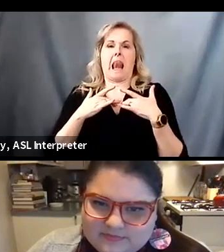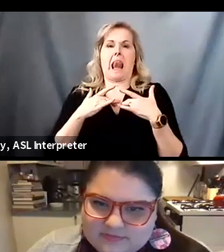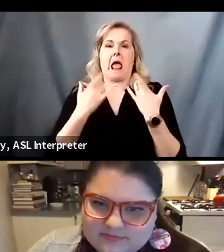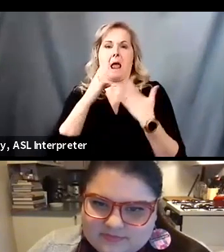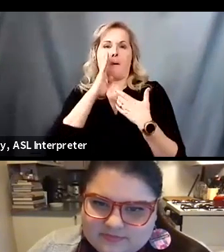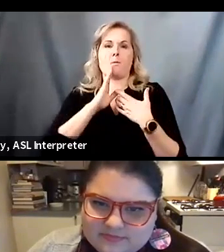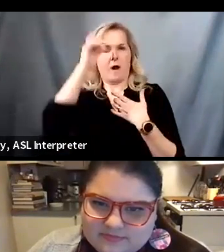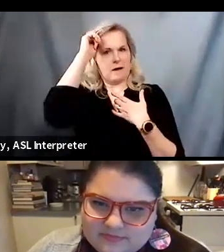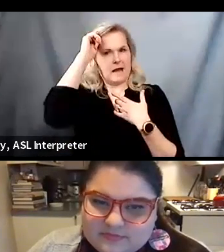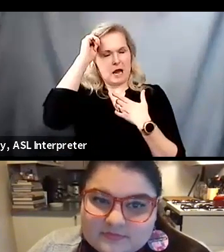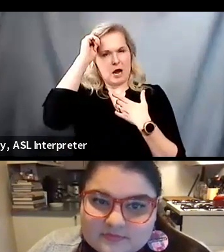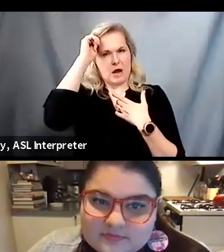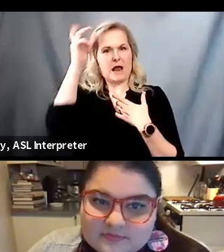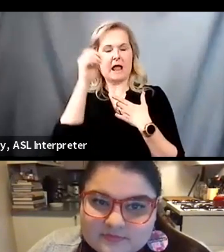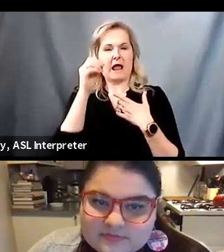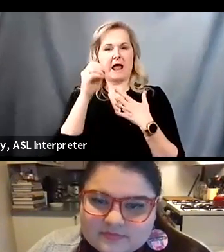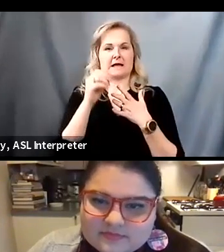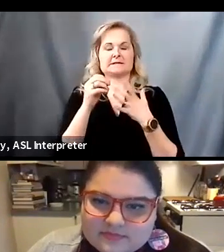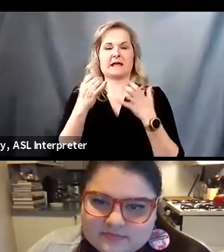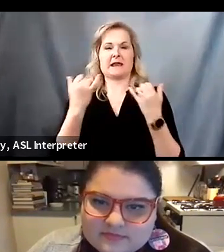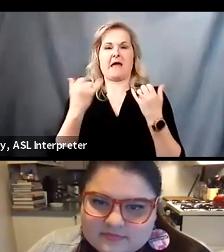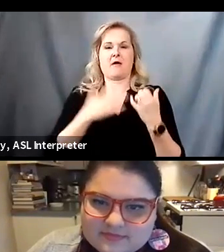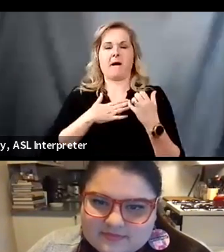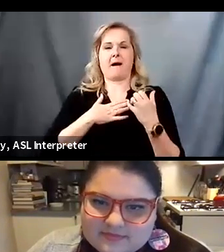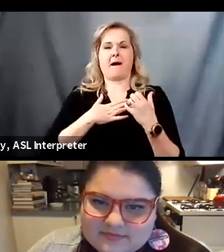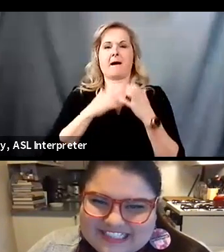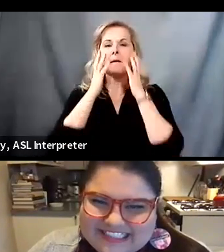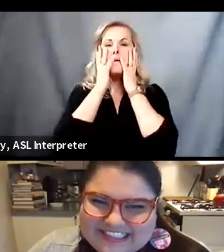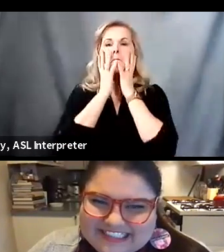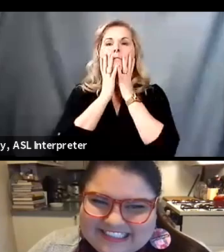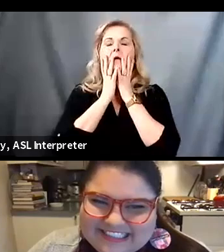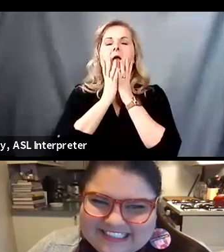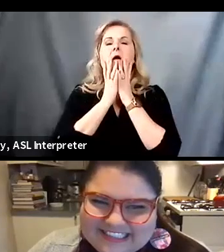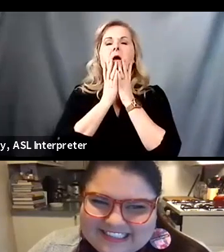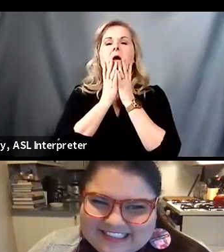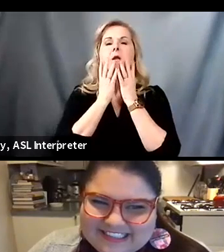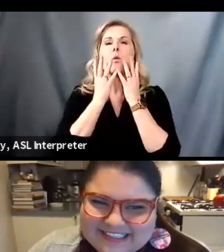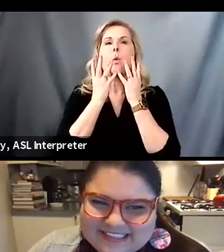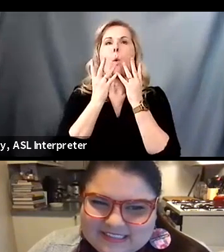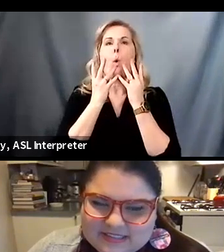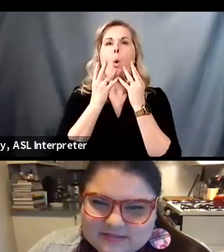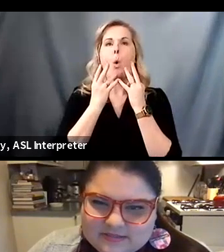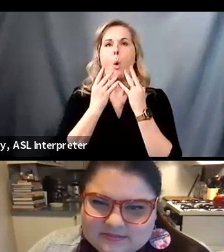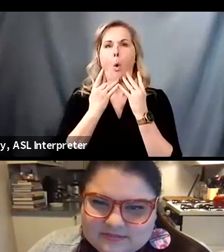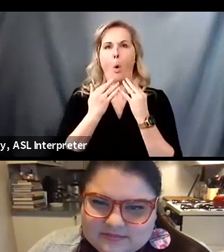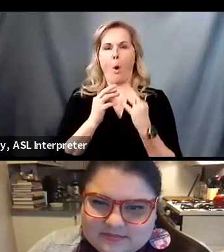hair, and an increasingly wild beard on my face.